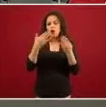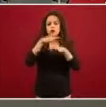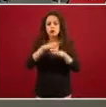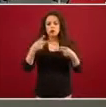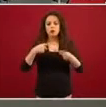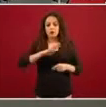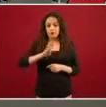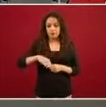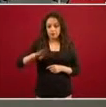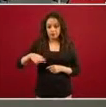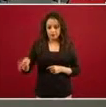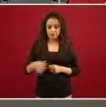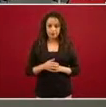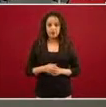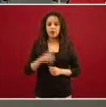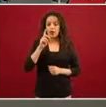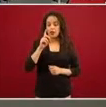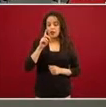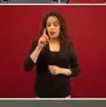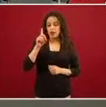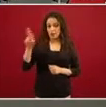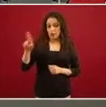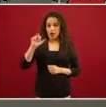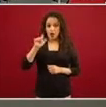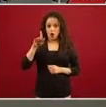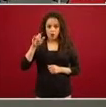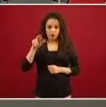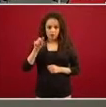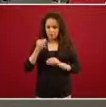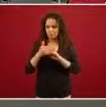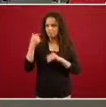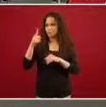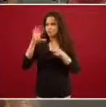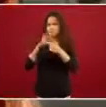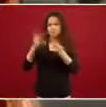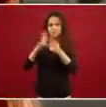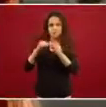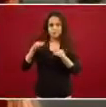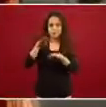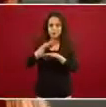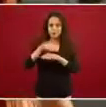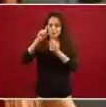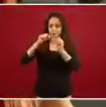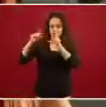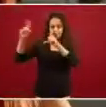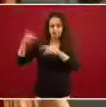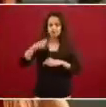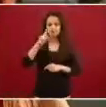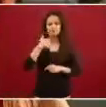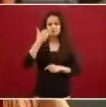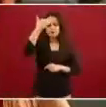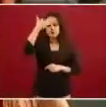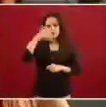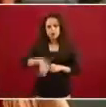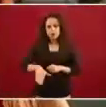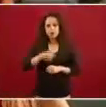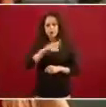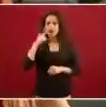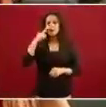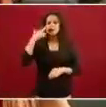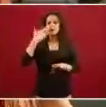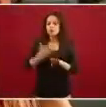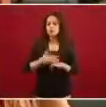about the fatalities. A few minutes ago, Dr. Alomia made some specifications, but we want to know